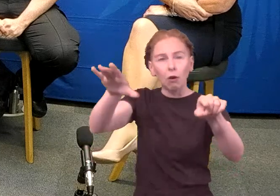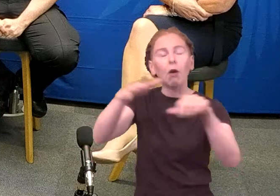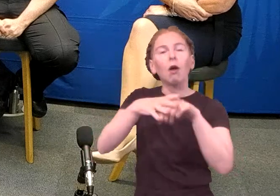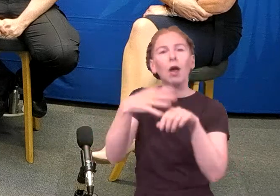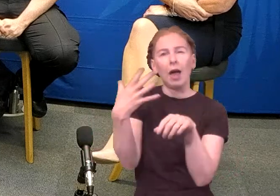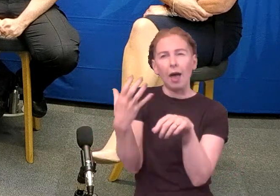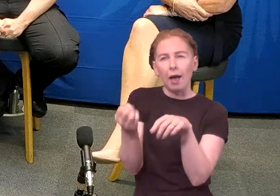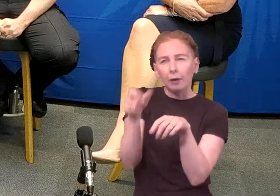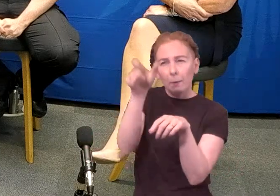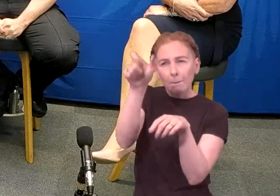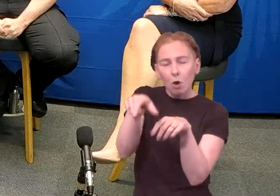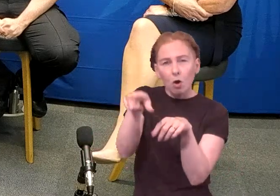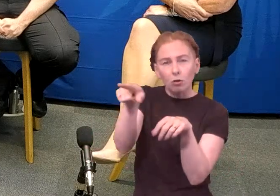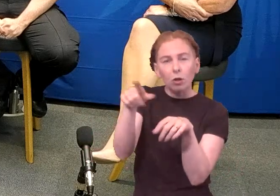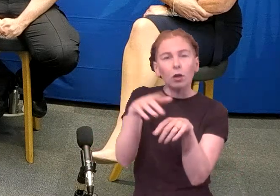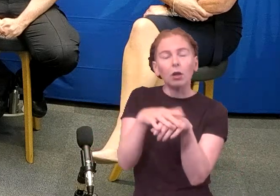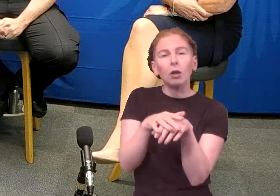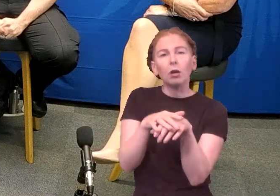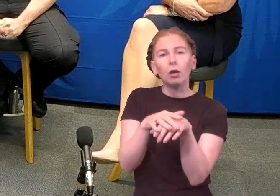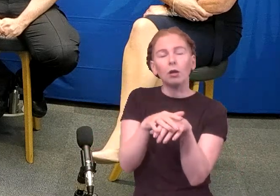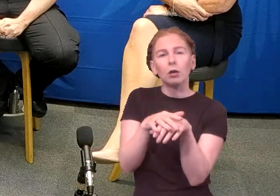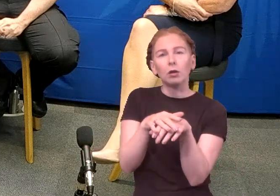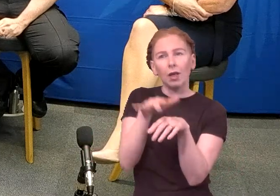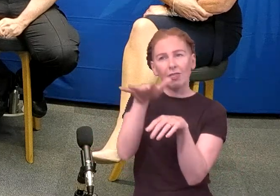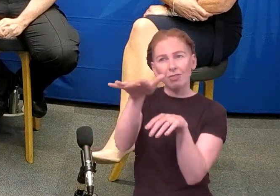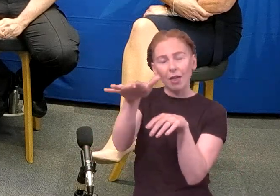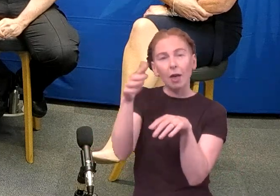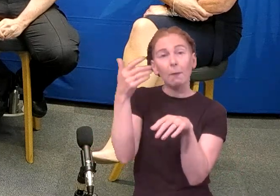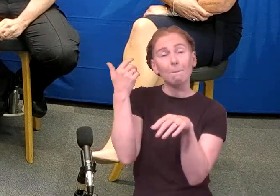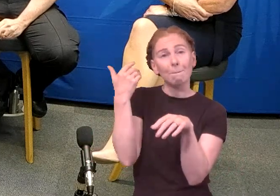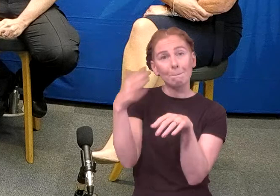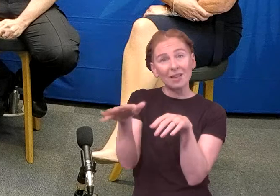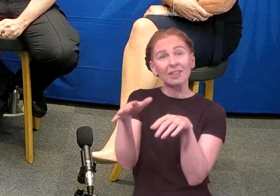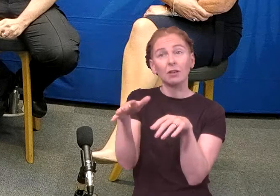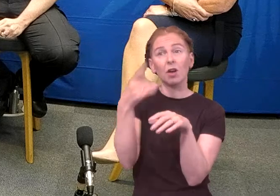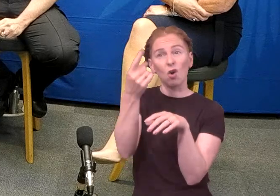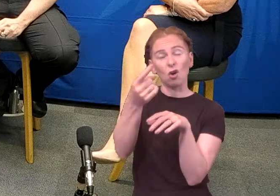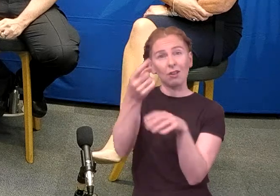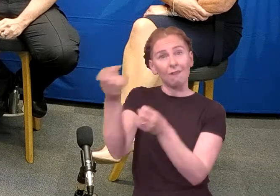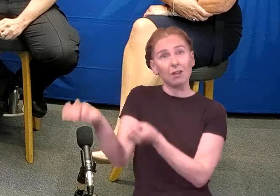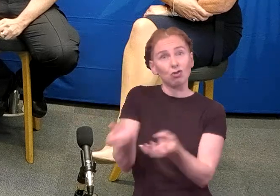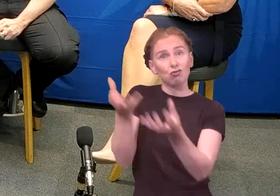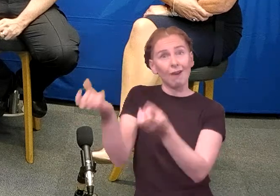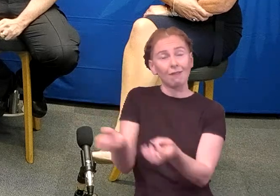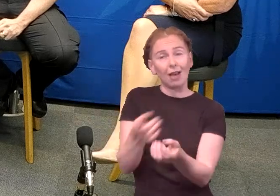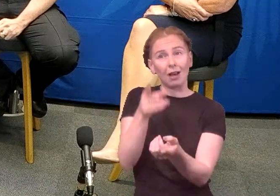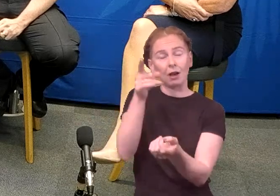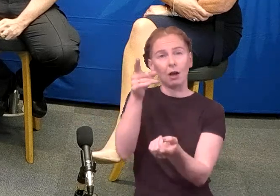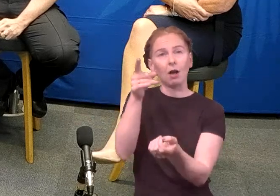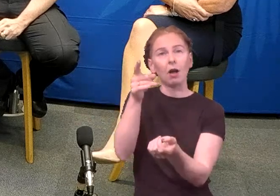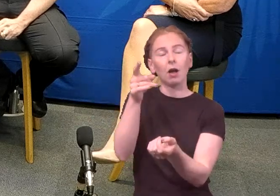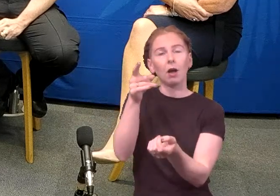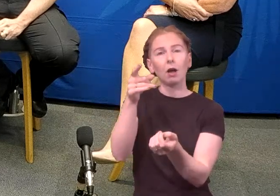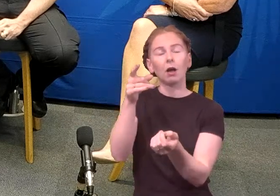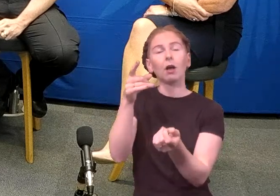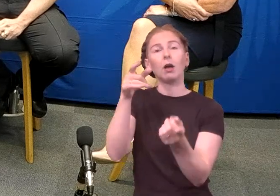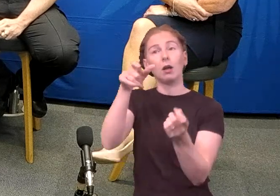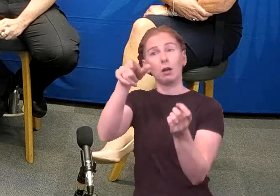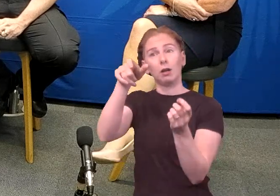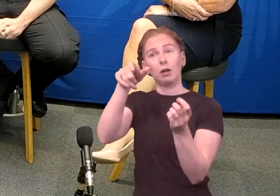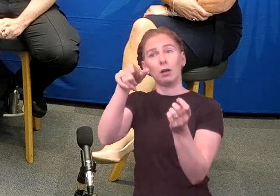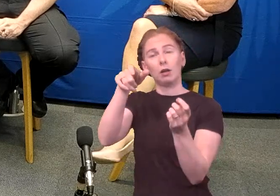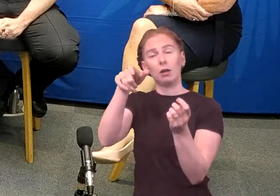had been trafficked and made to work for certain individuals. I can't go too much into it because obviously it's still a live case,